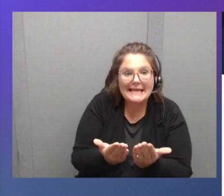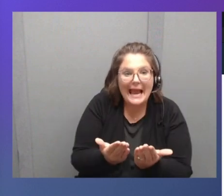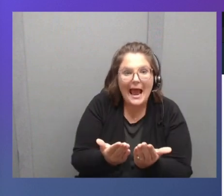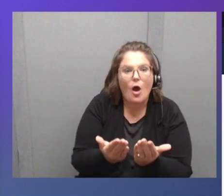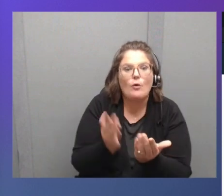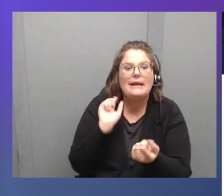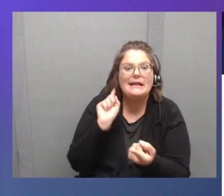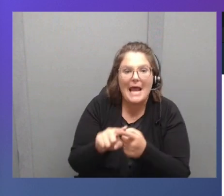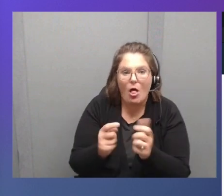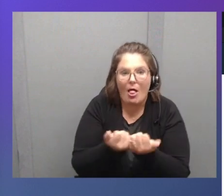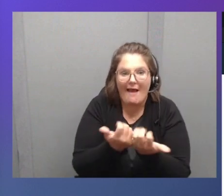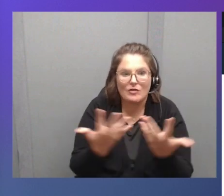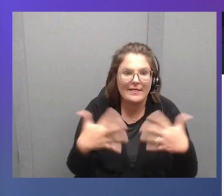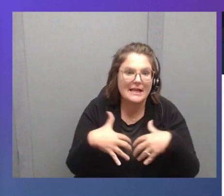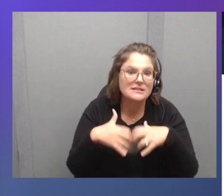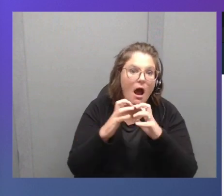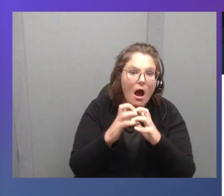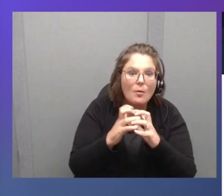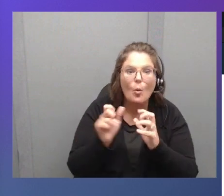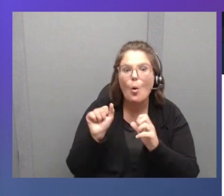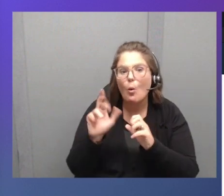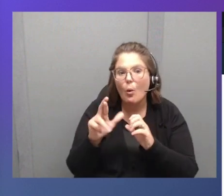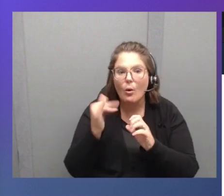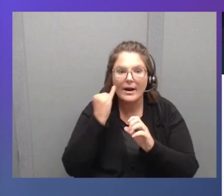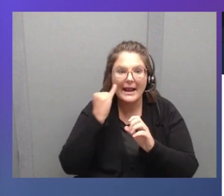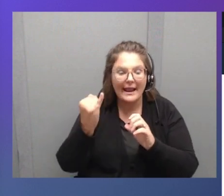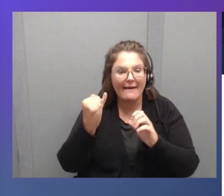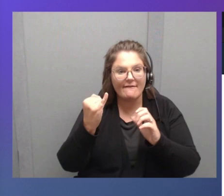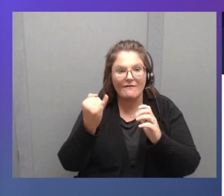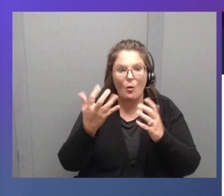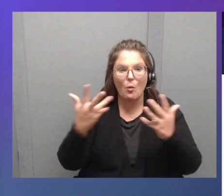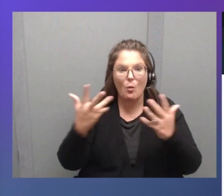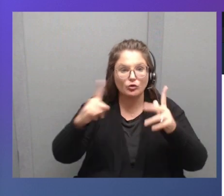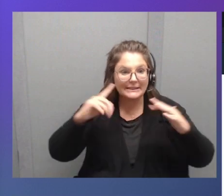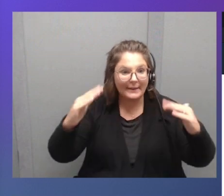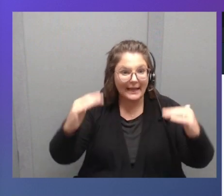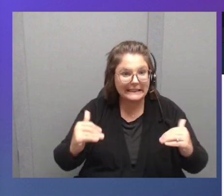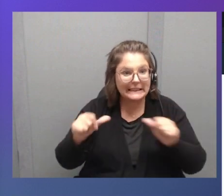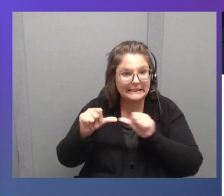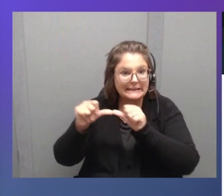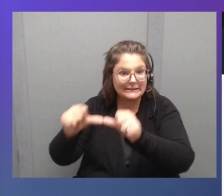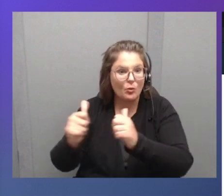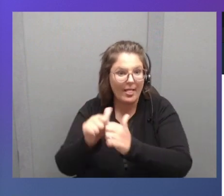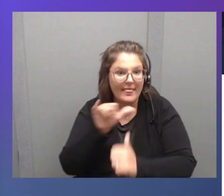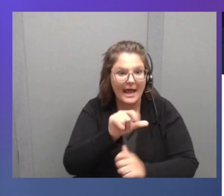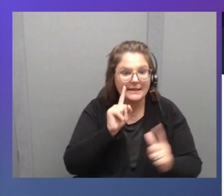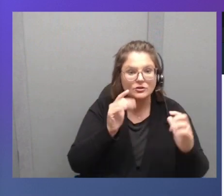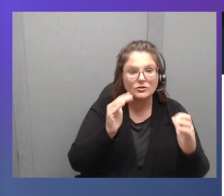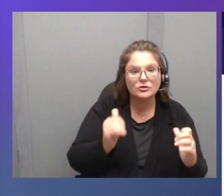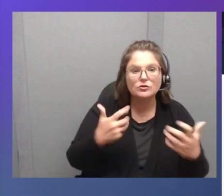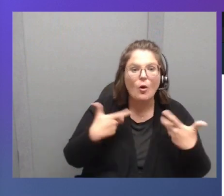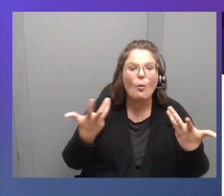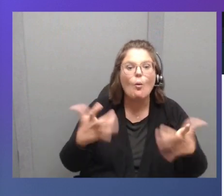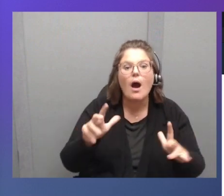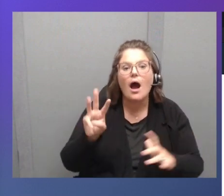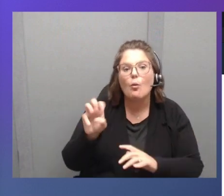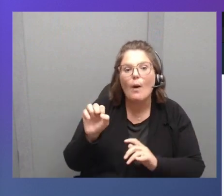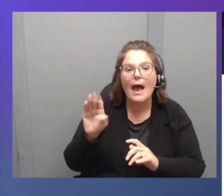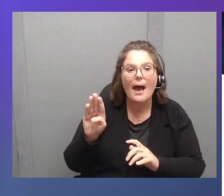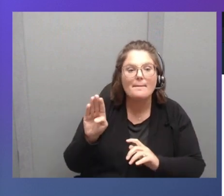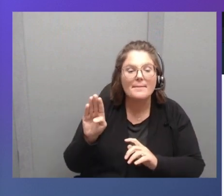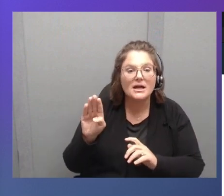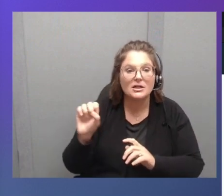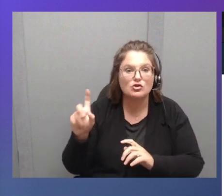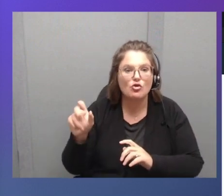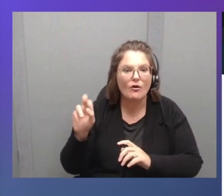you want to ensure that the state that you're expecting is actually consistent with the expectations. Right. Or you wouldn't want to put a web server online if it